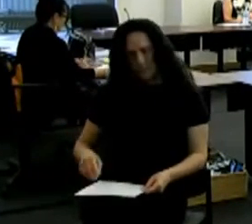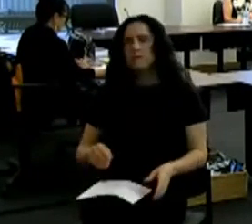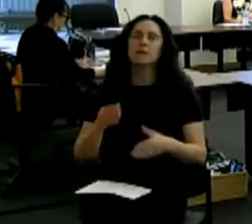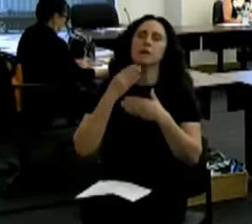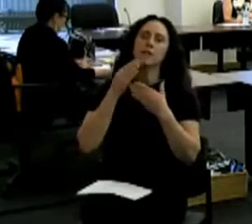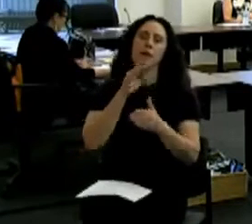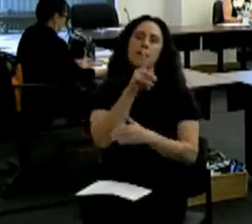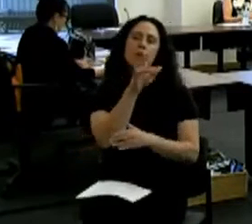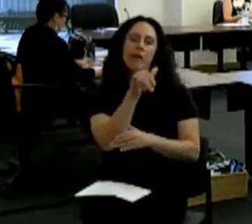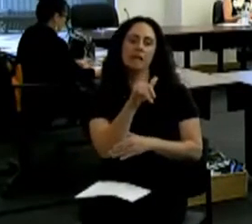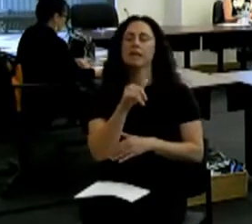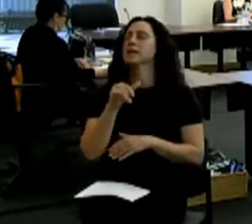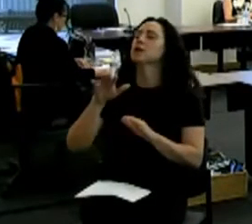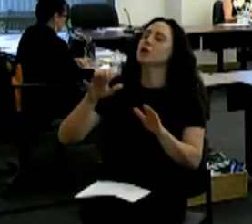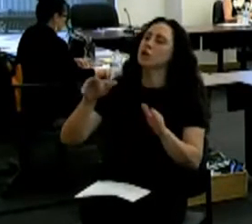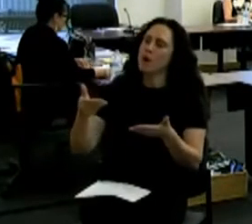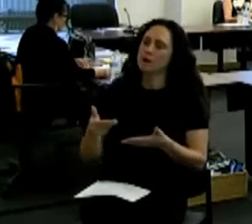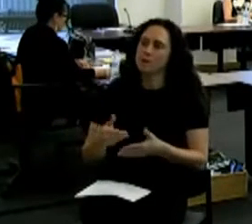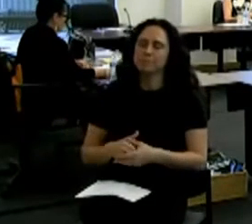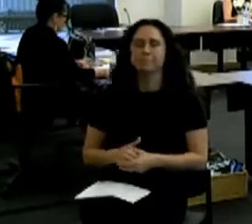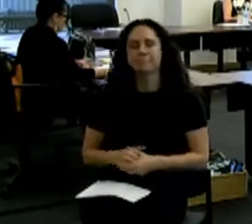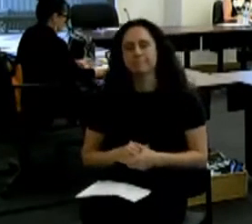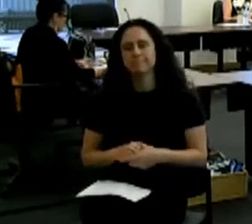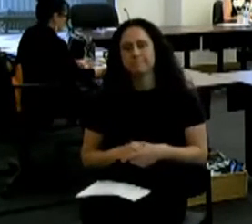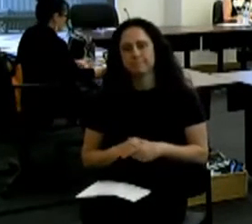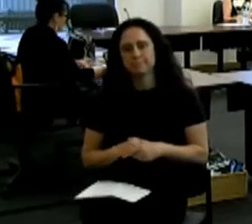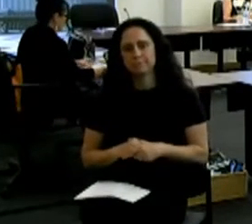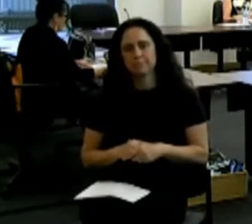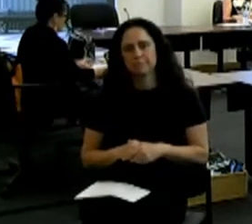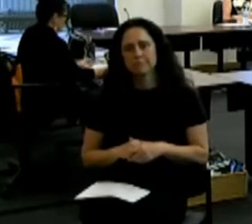Thank you, Kelly. Yeah, you're welcome.